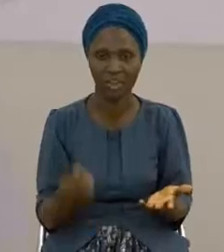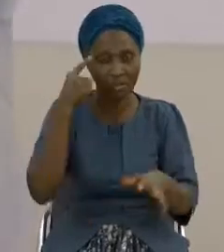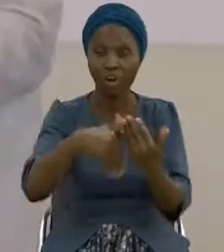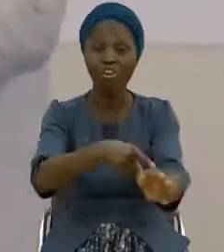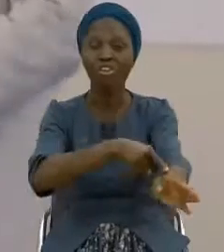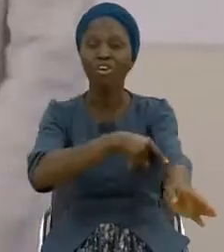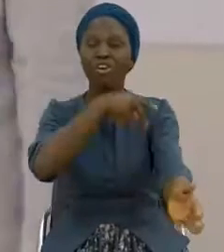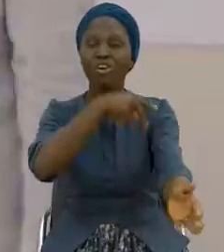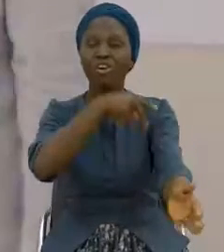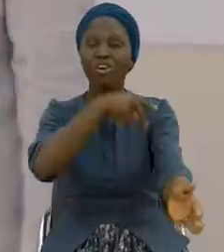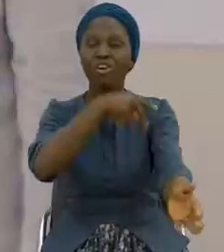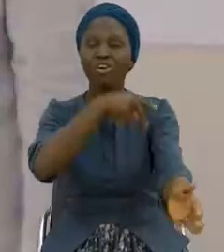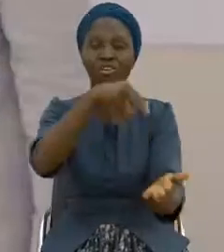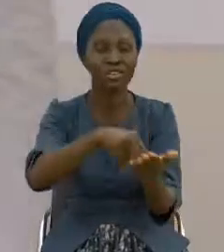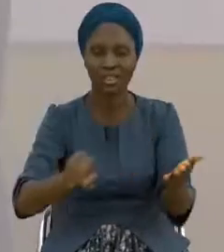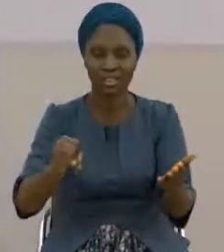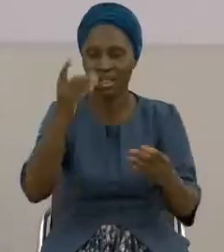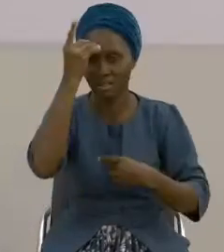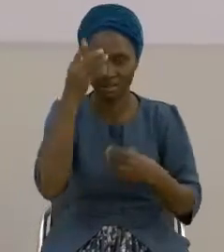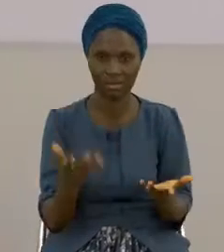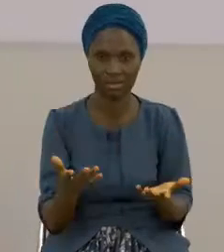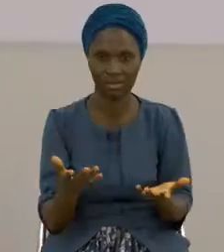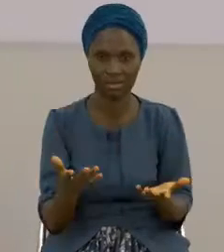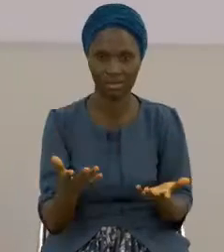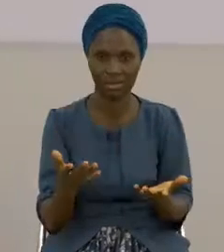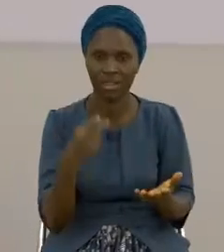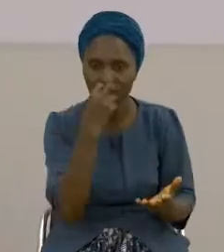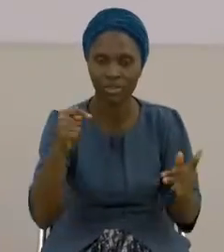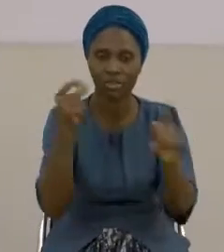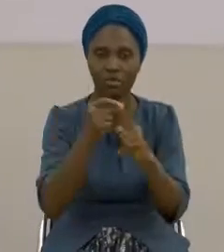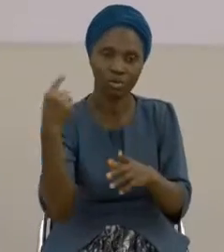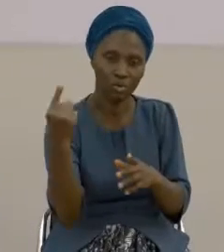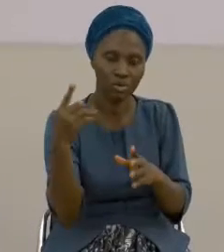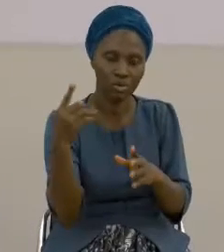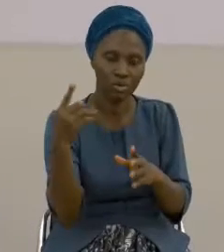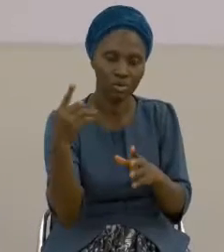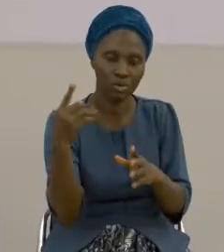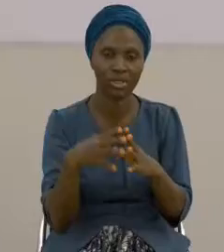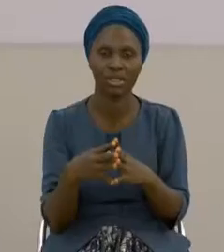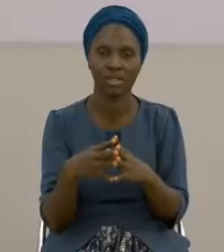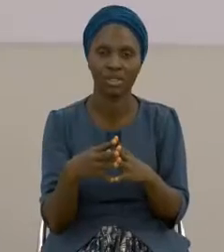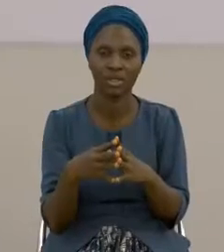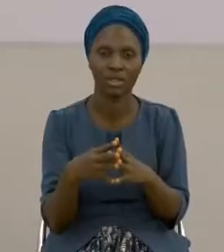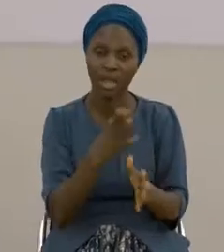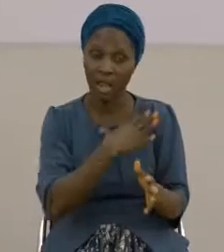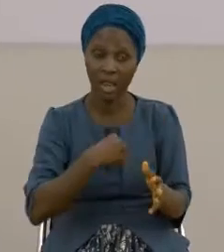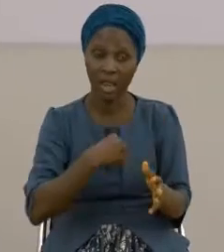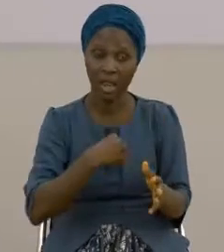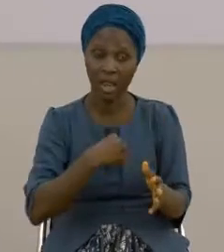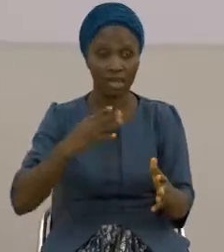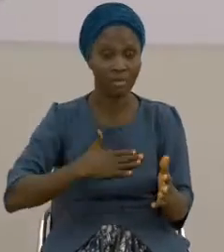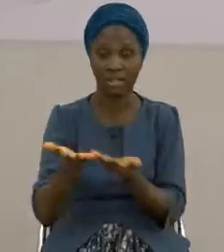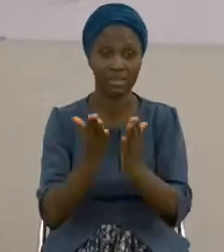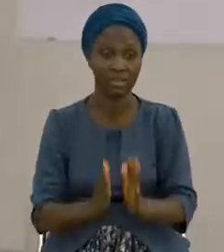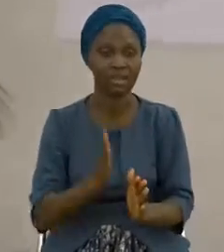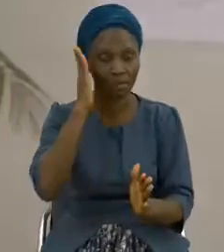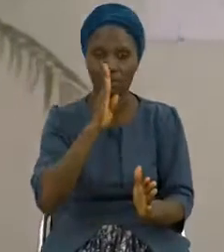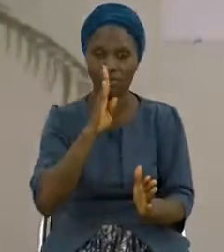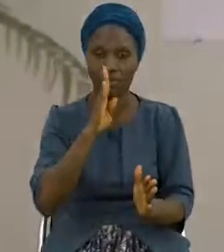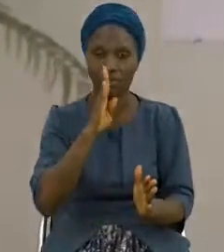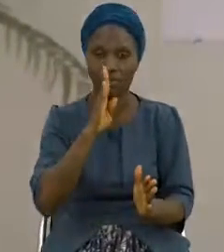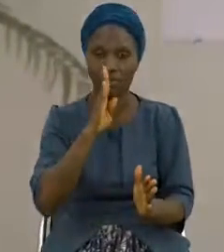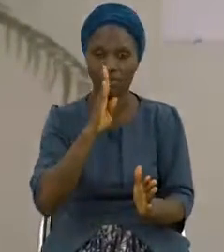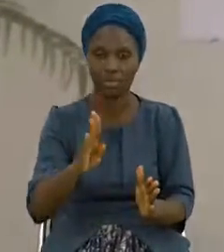Speak the word only, and my servant shall be healed. Look at verse